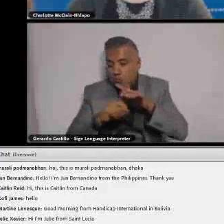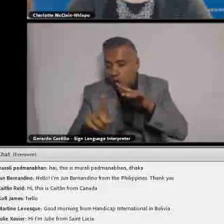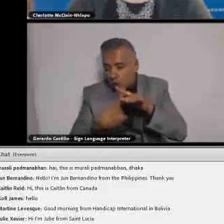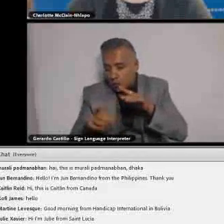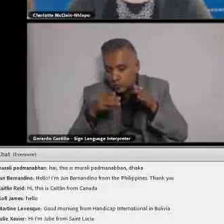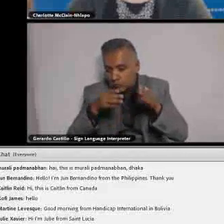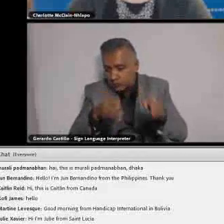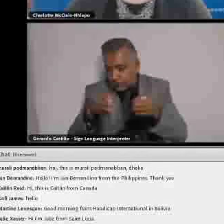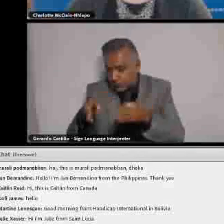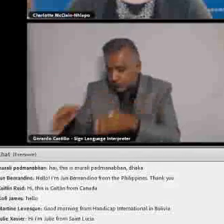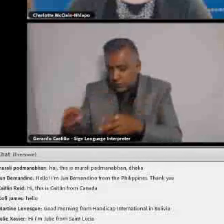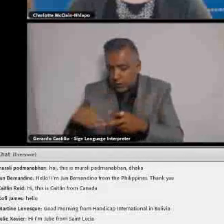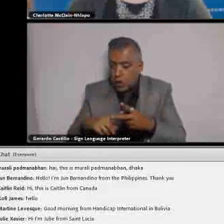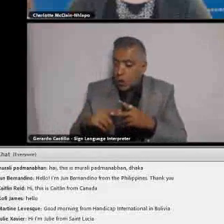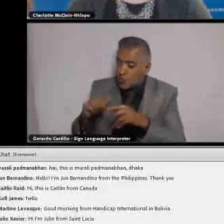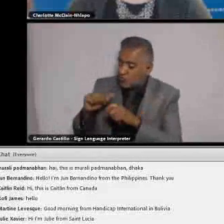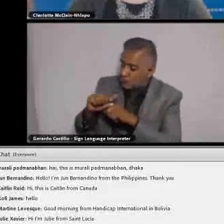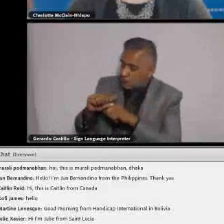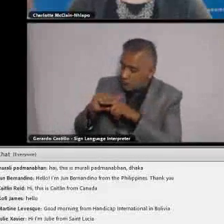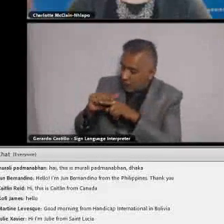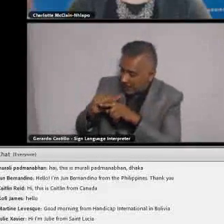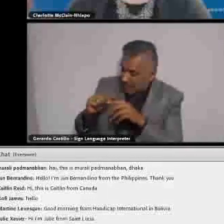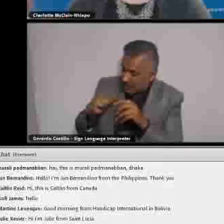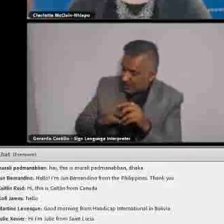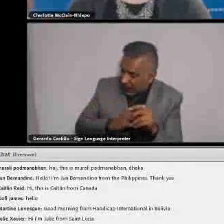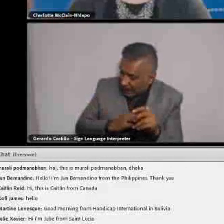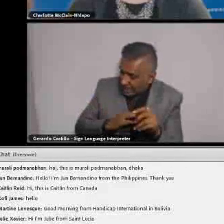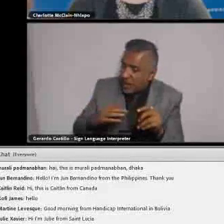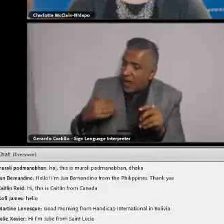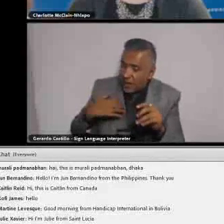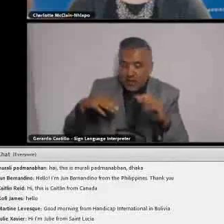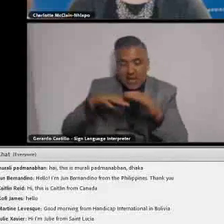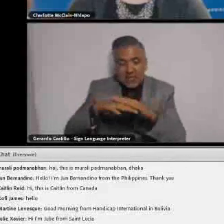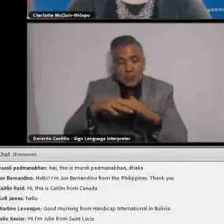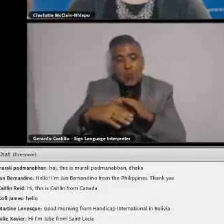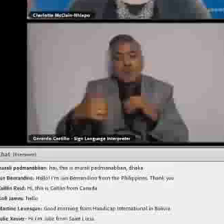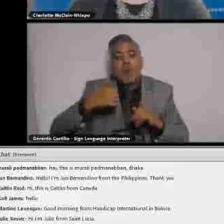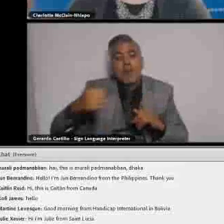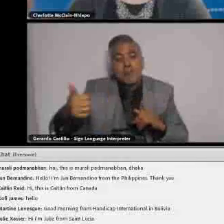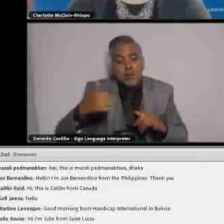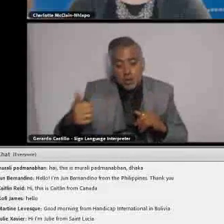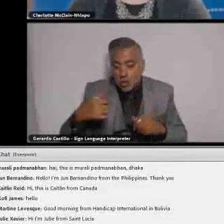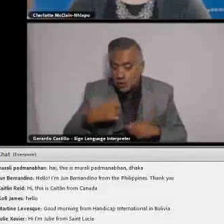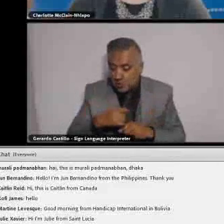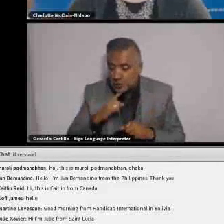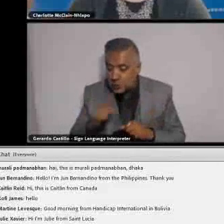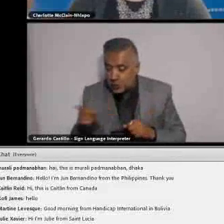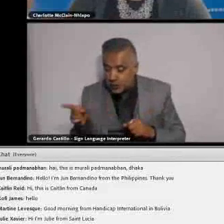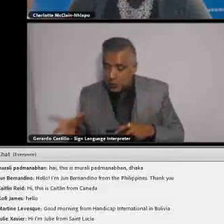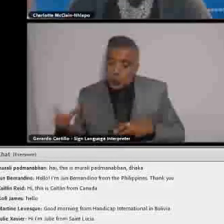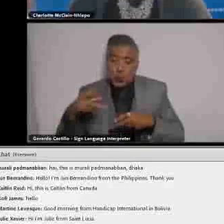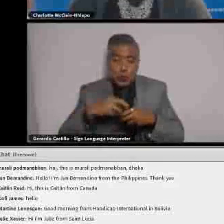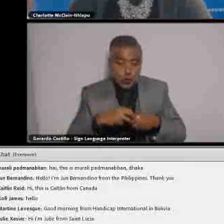training personnel, and having accessible transportation to make sure they're included in evacuation efforts.